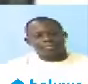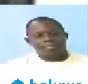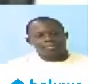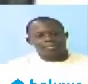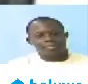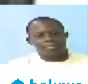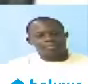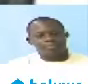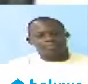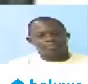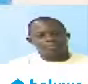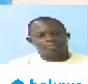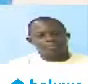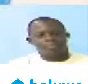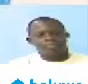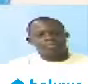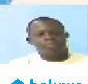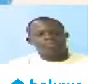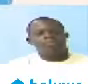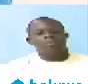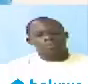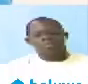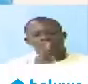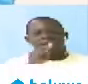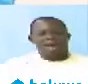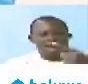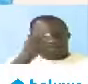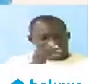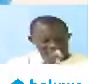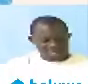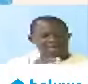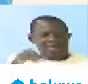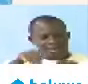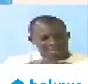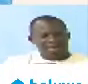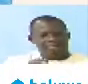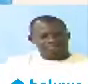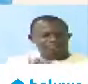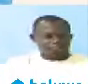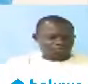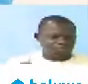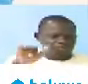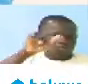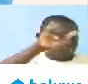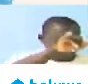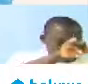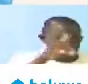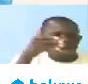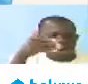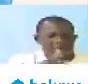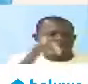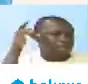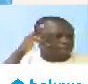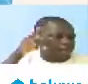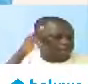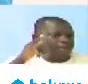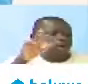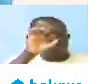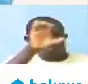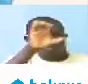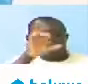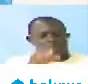So you ultimately you boarded that plane and went to Liberia. Amunda ko yi nyaala ba on nar na blaw kulun fila la